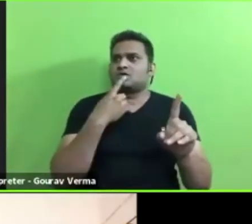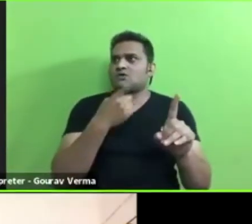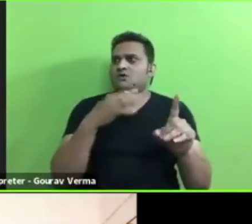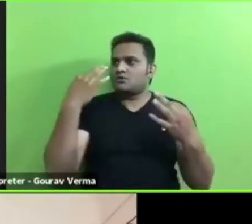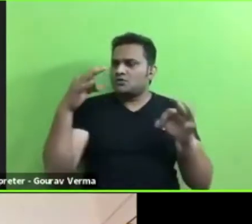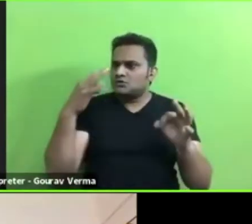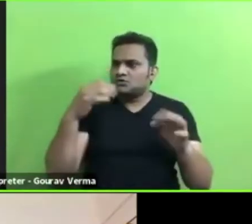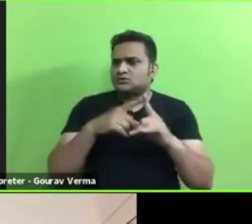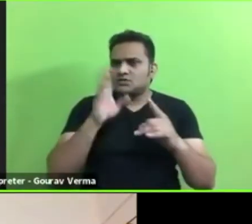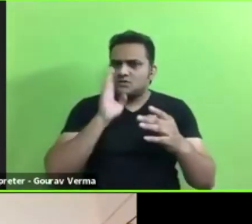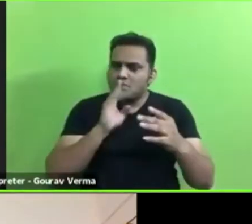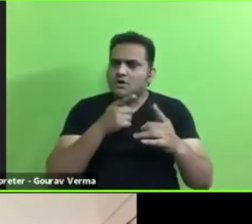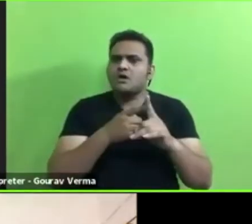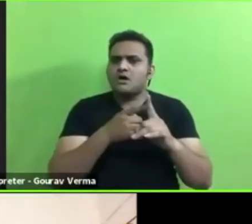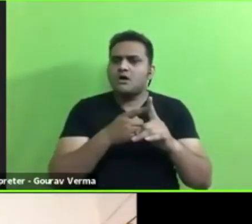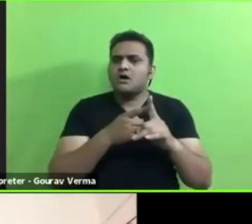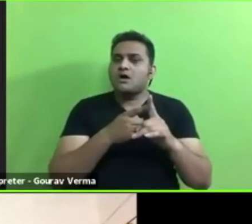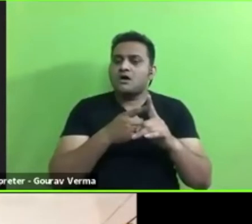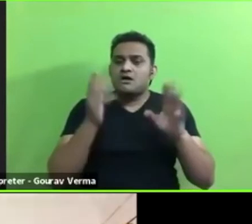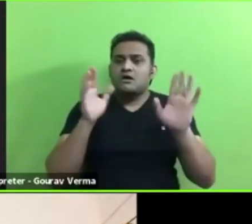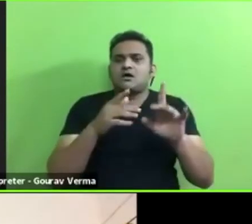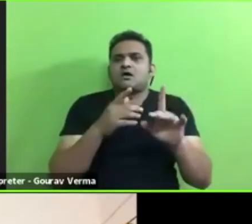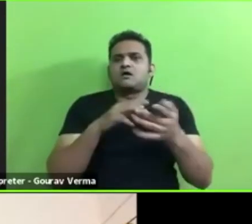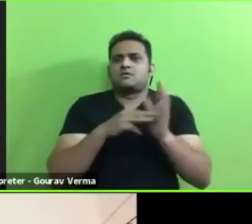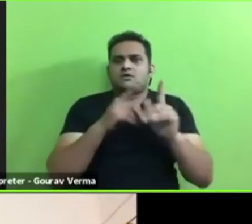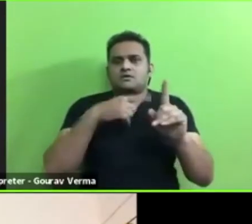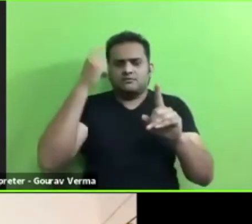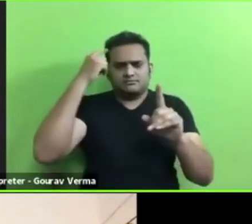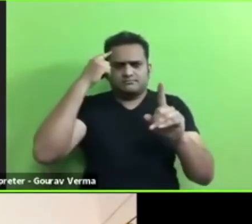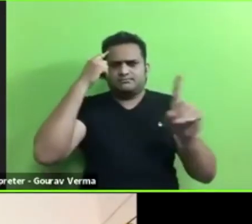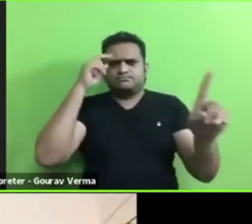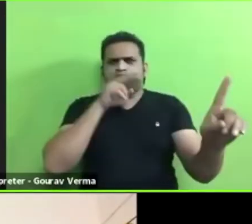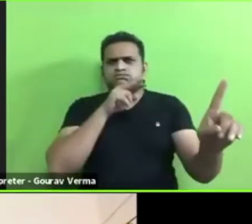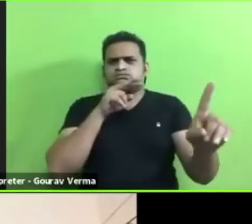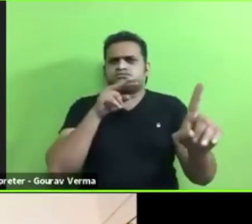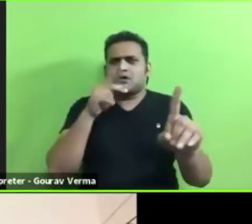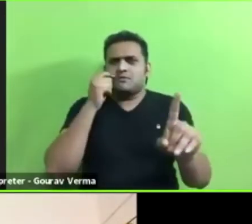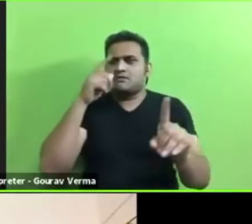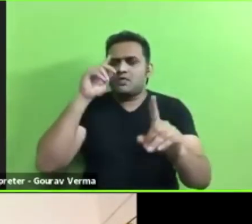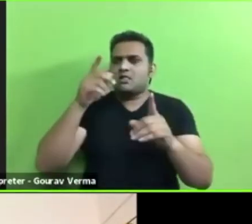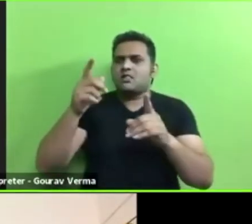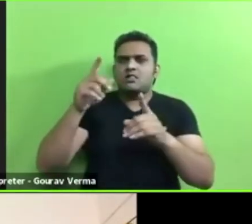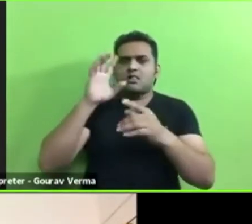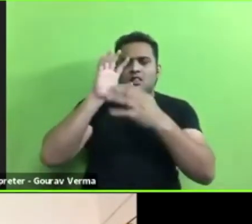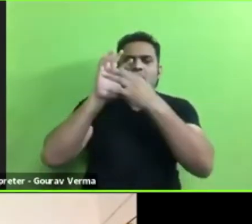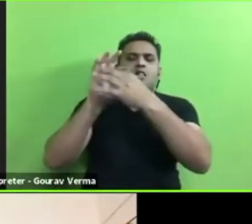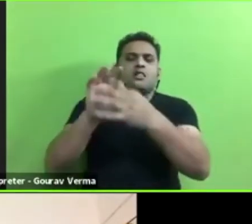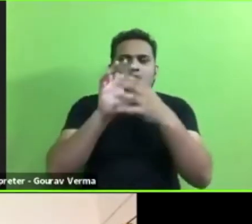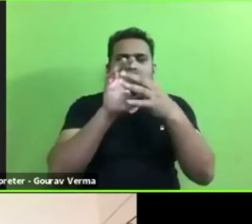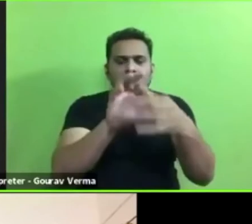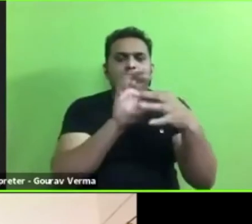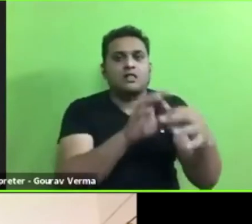as being ways by which you capture the mind of these powerful men. This entire power operation that is